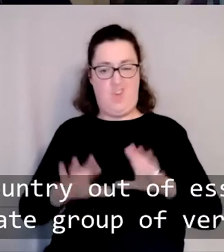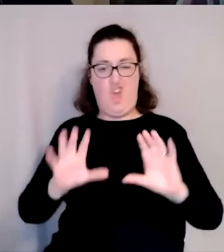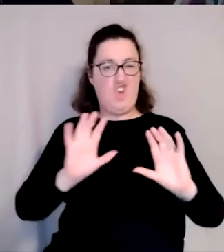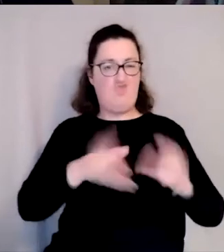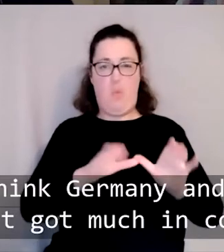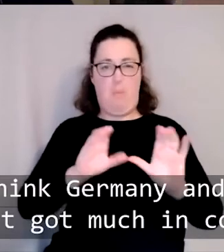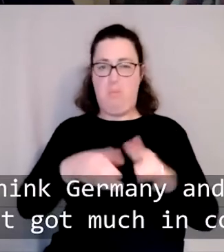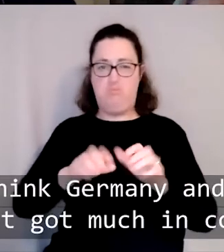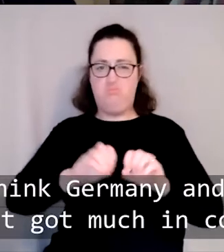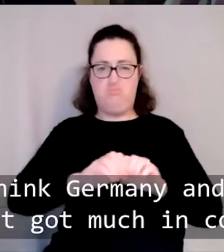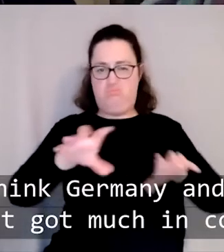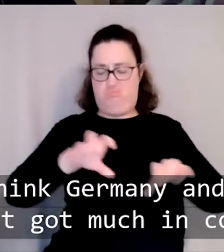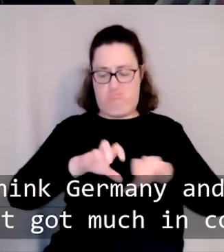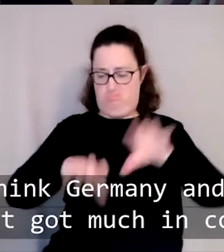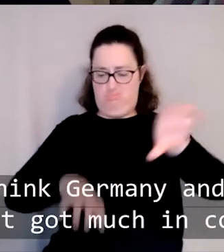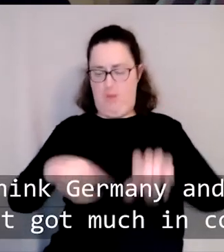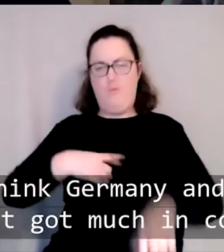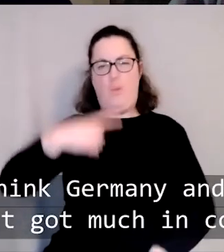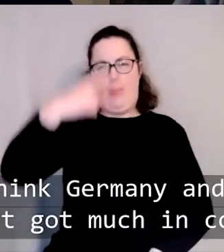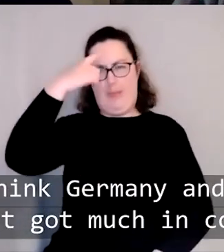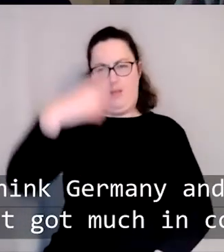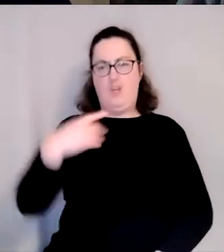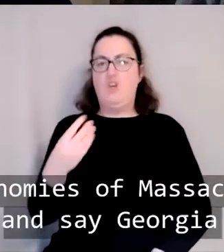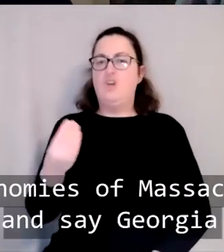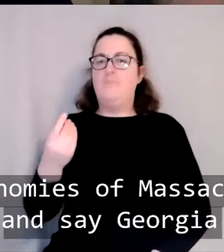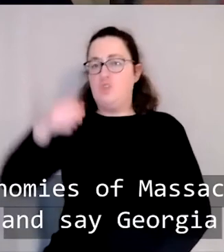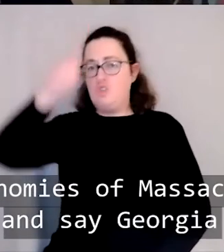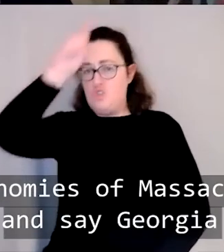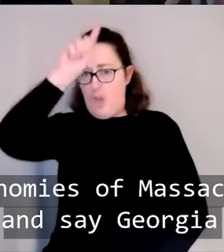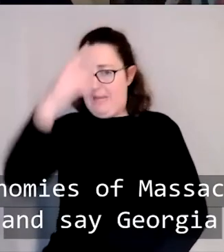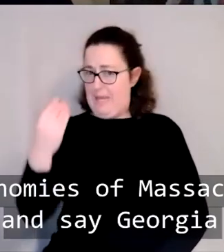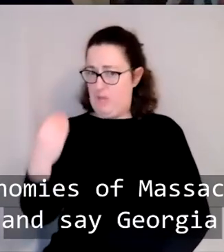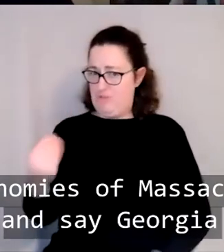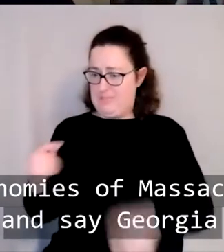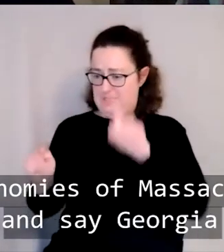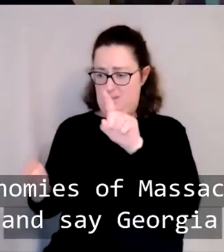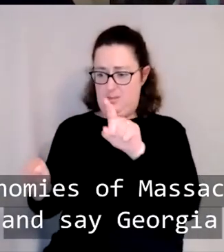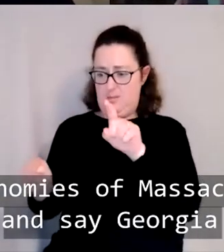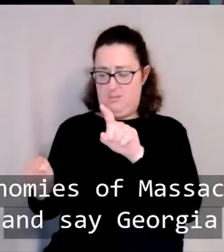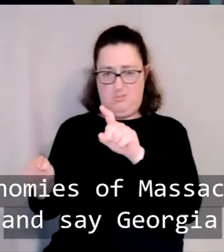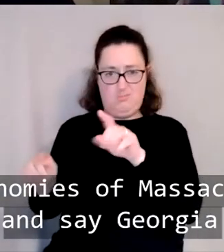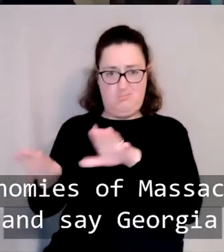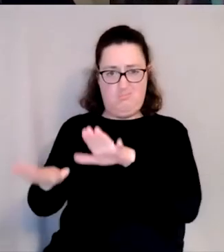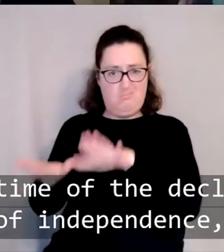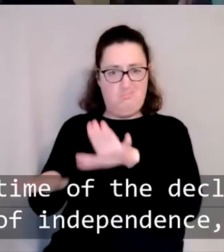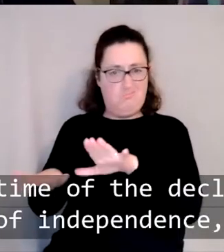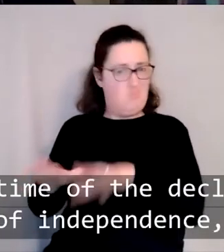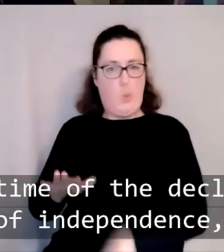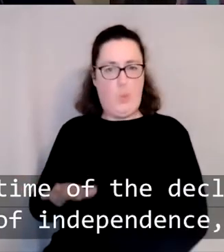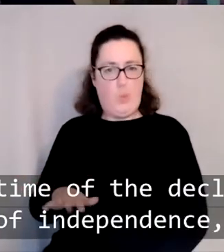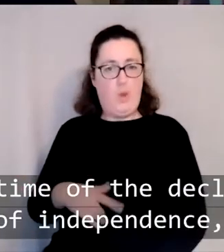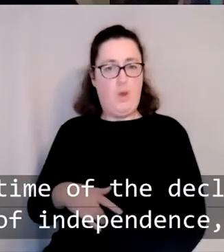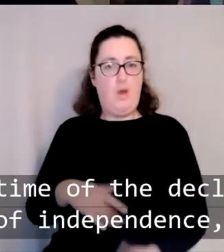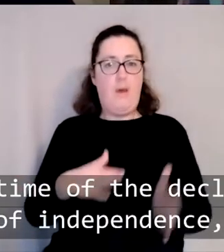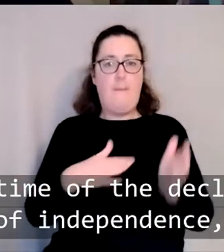very, if we kind of think Germany and Greece haven't got much in common, the economies of Massachusetts and say Georgia at